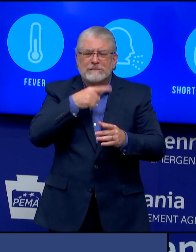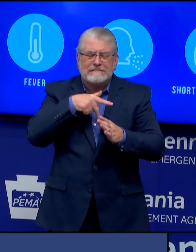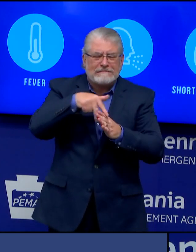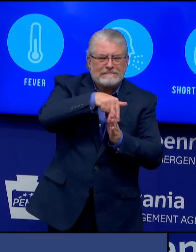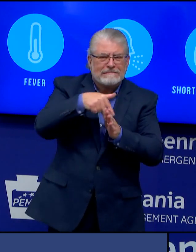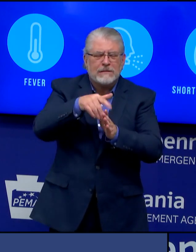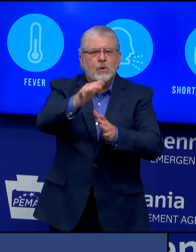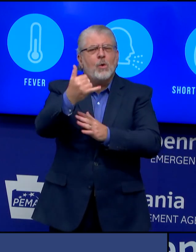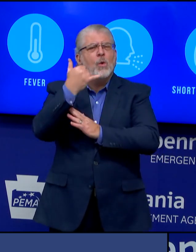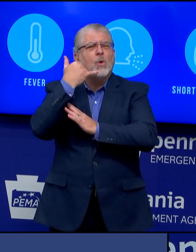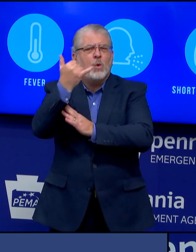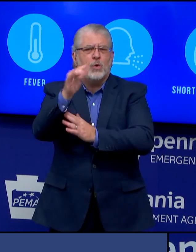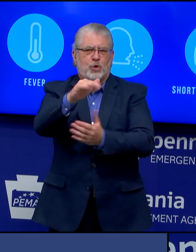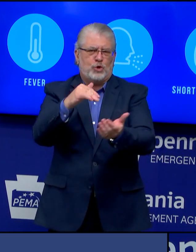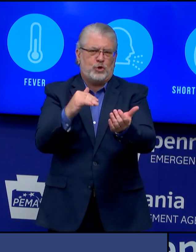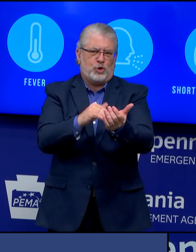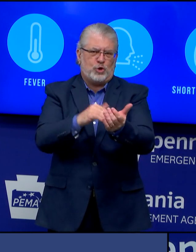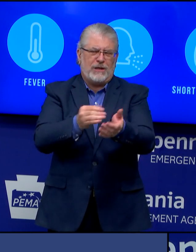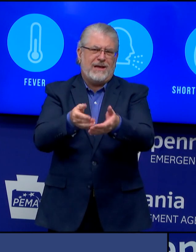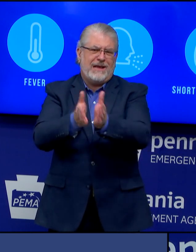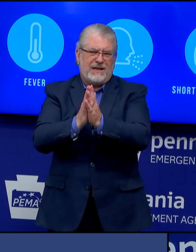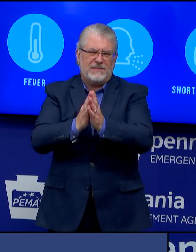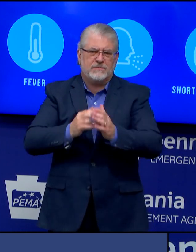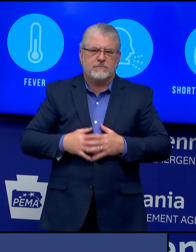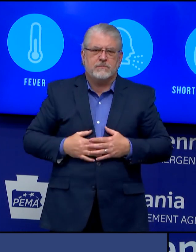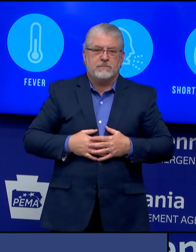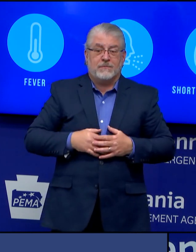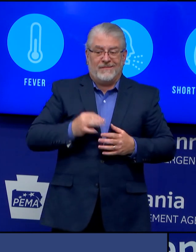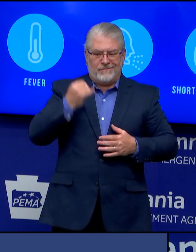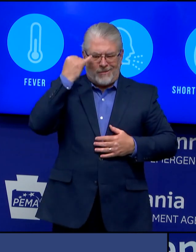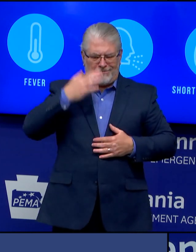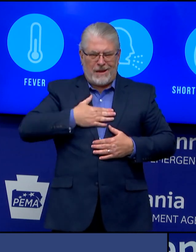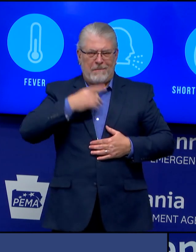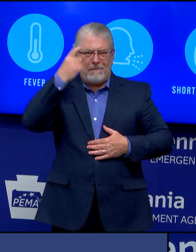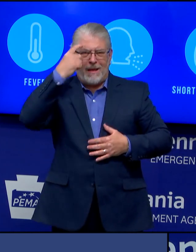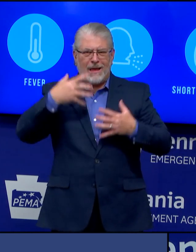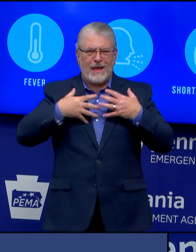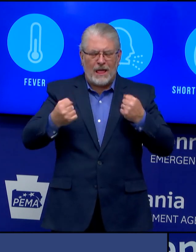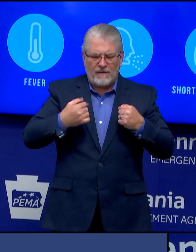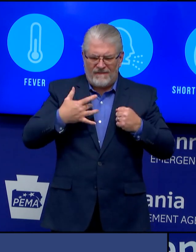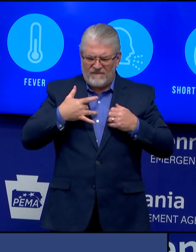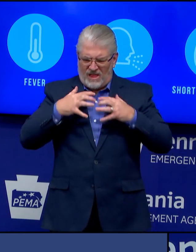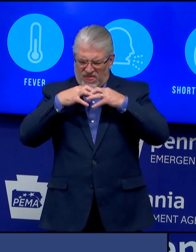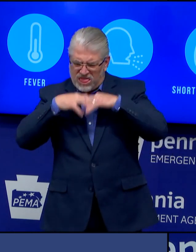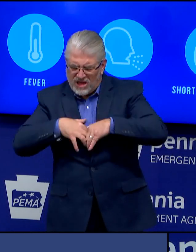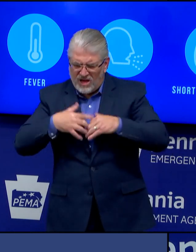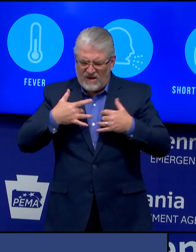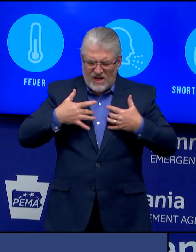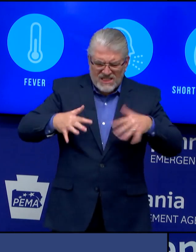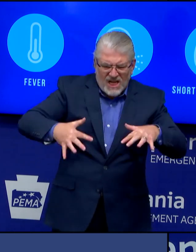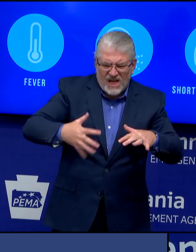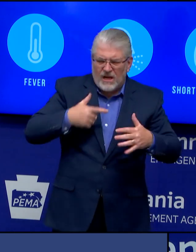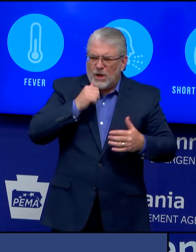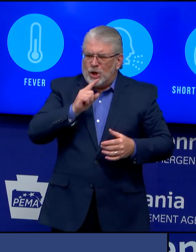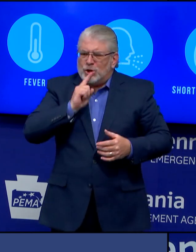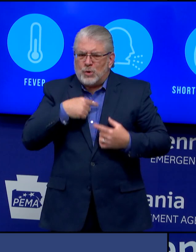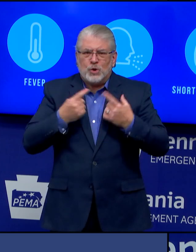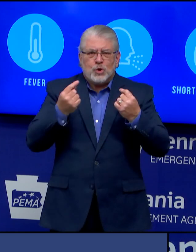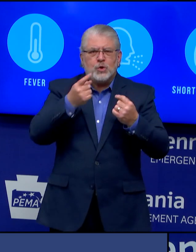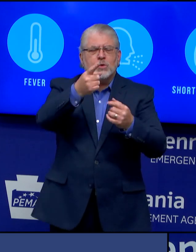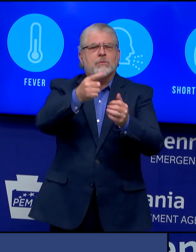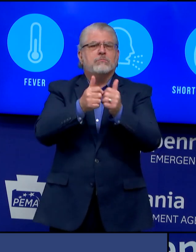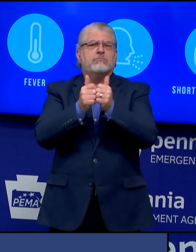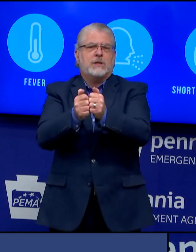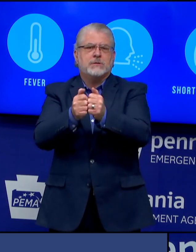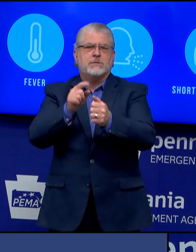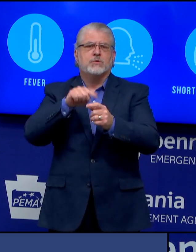someone you know is experiencing a mental health crisis, please contact the crisis text line by